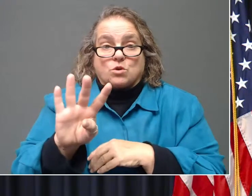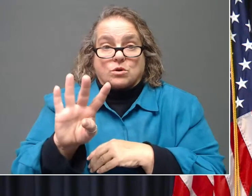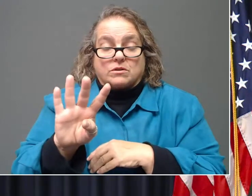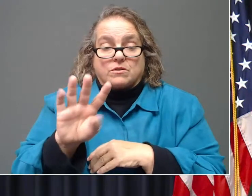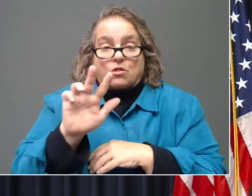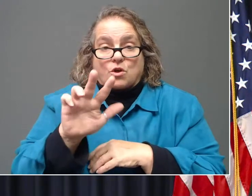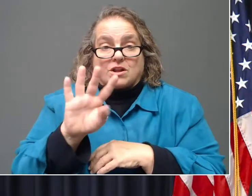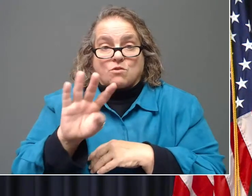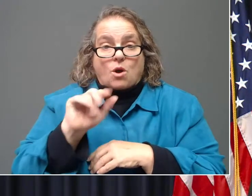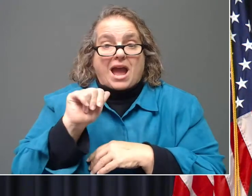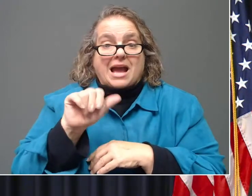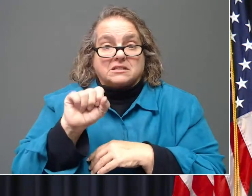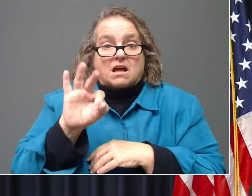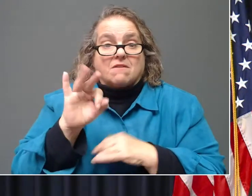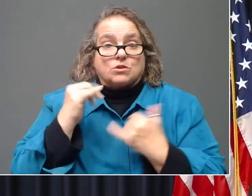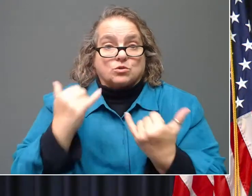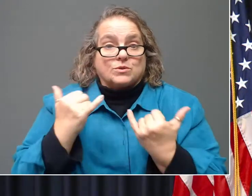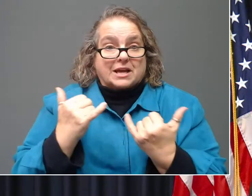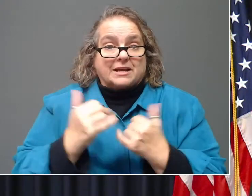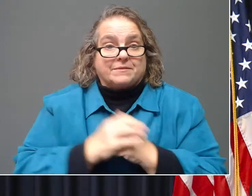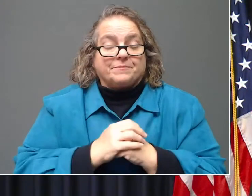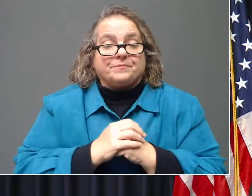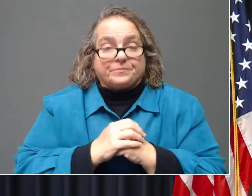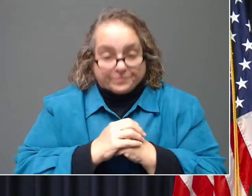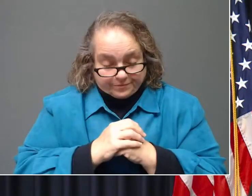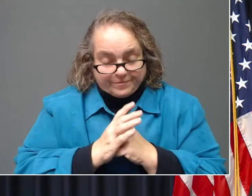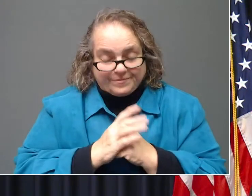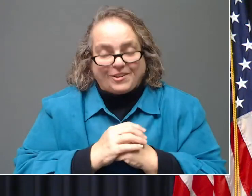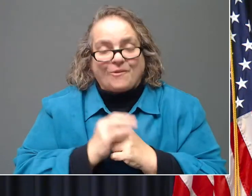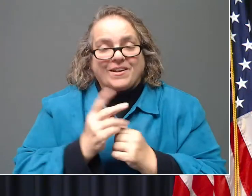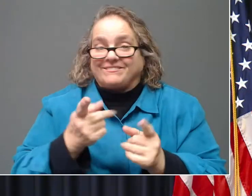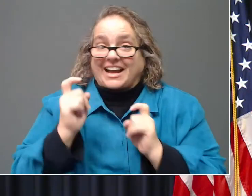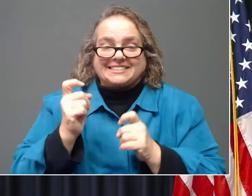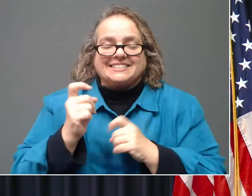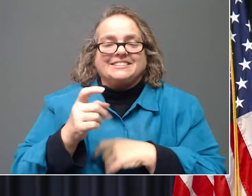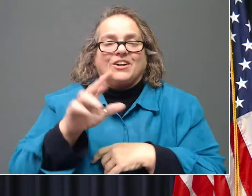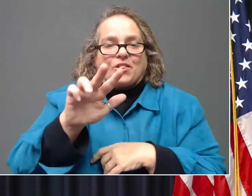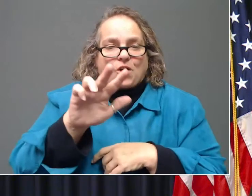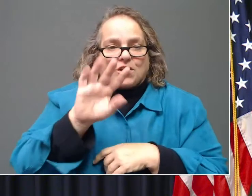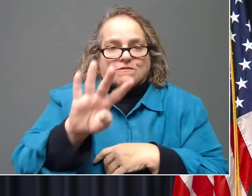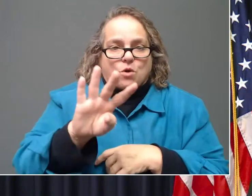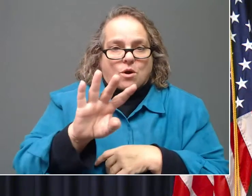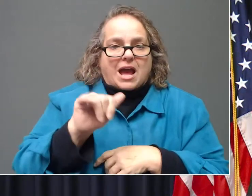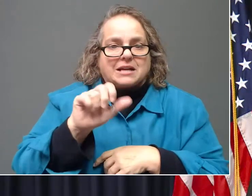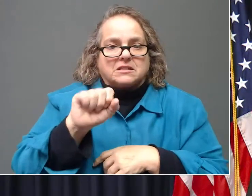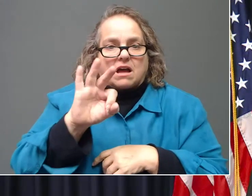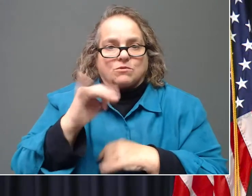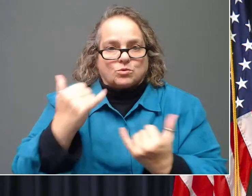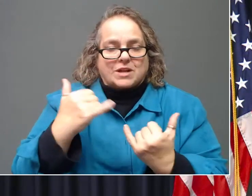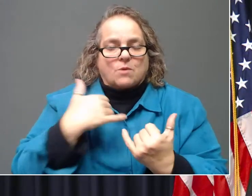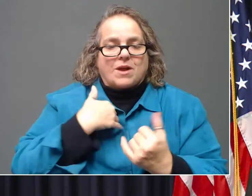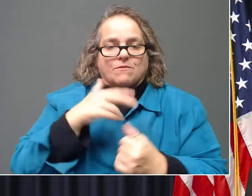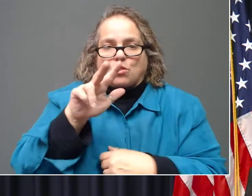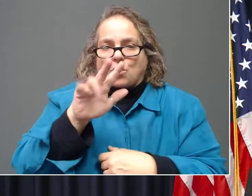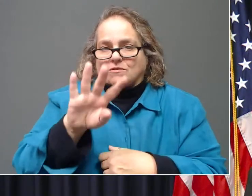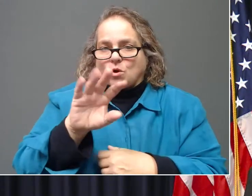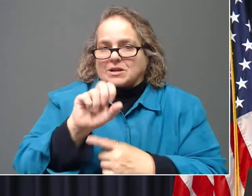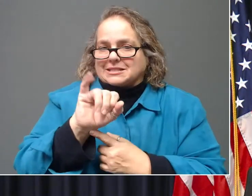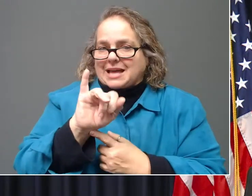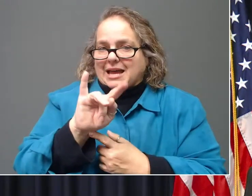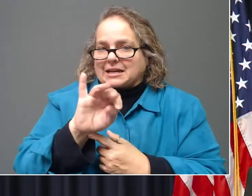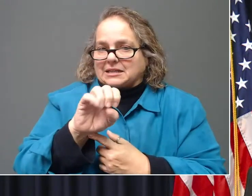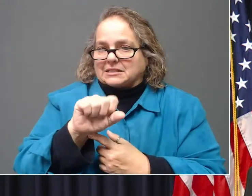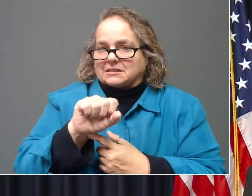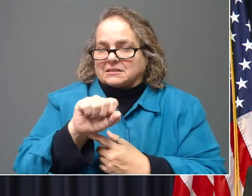today. Now that was quick. See, we got it to you. It's 34 as of today, building out. And again, some of your regional sites,